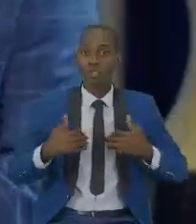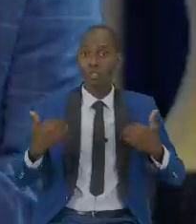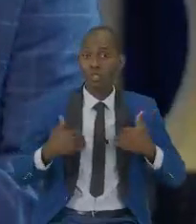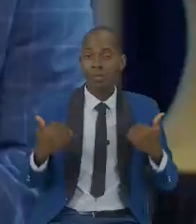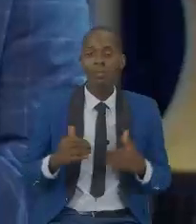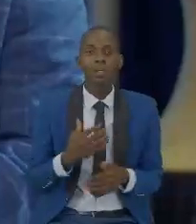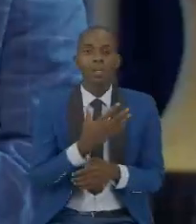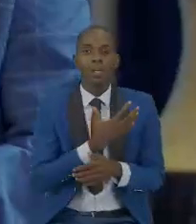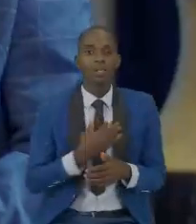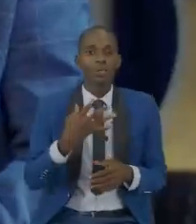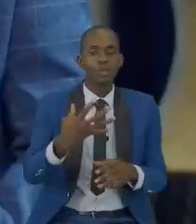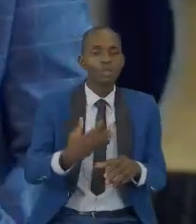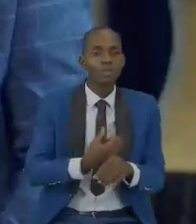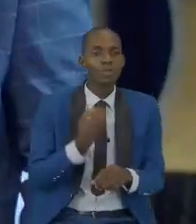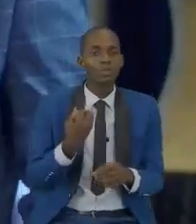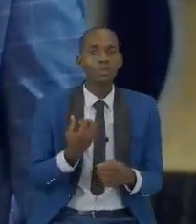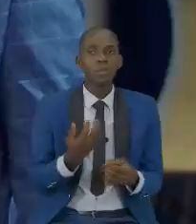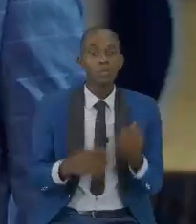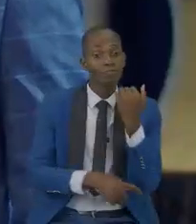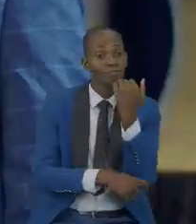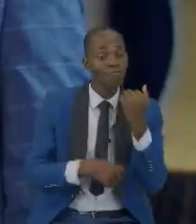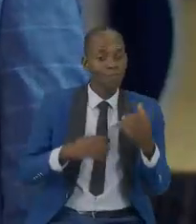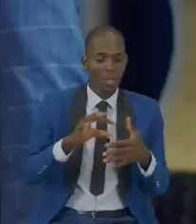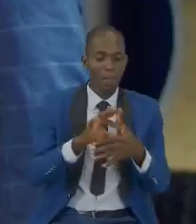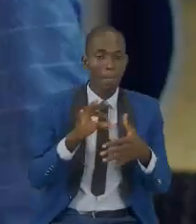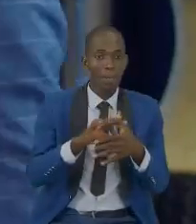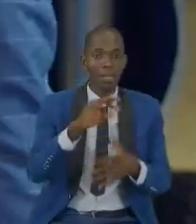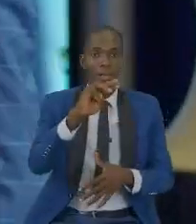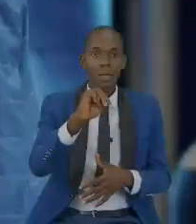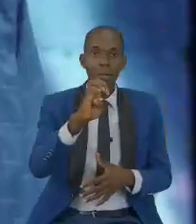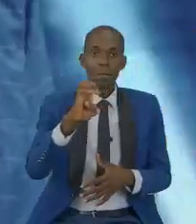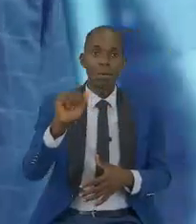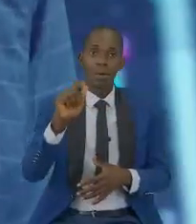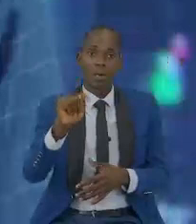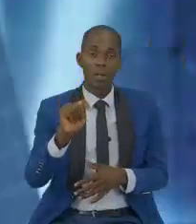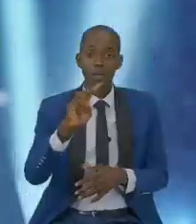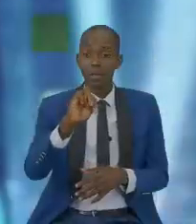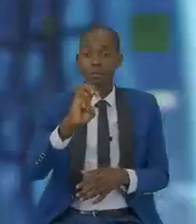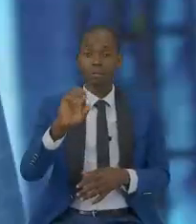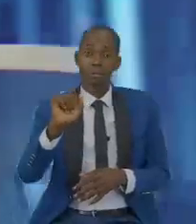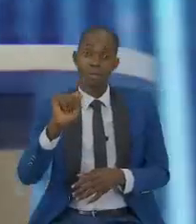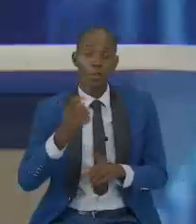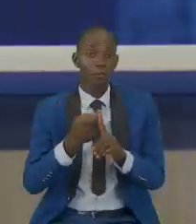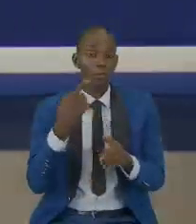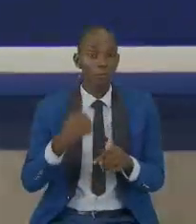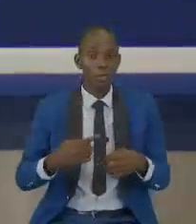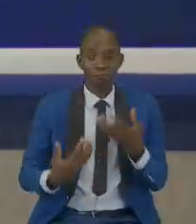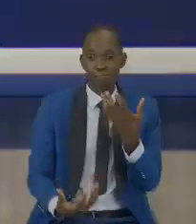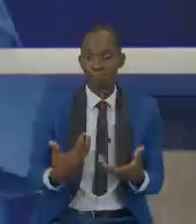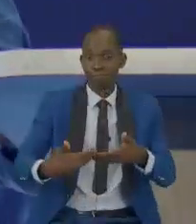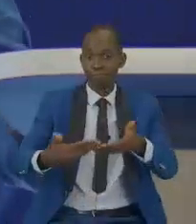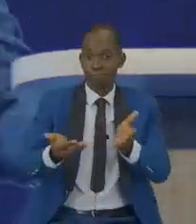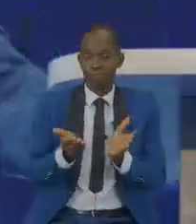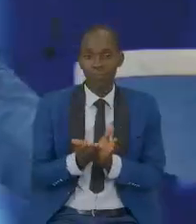a piece of meat from the pot, and you were chewing that, and your mother then